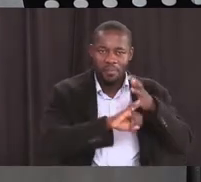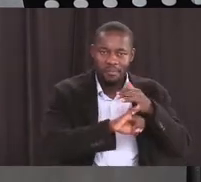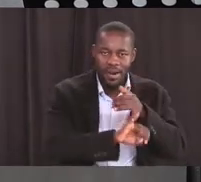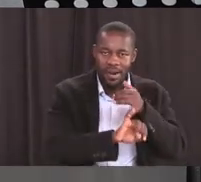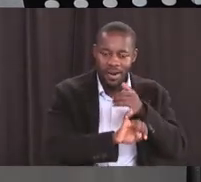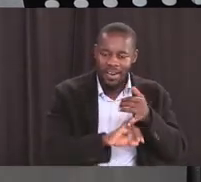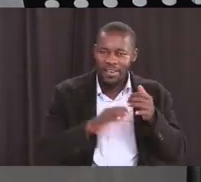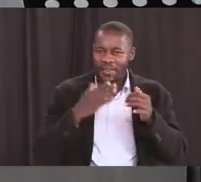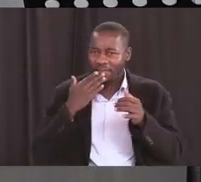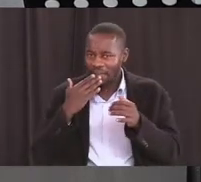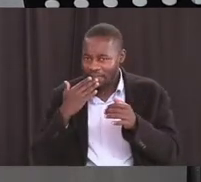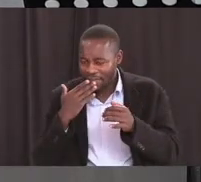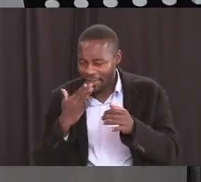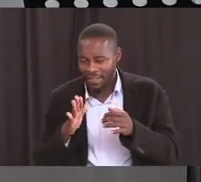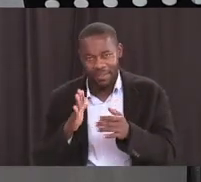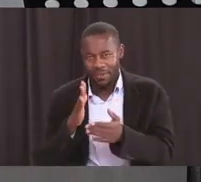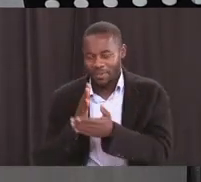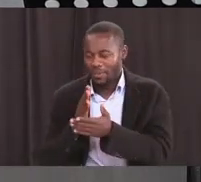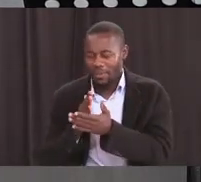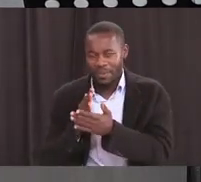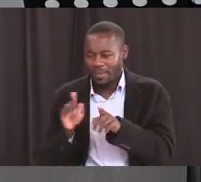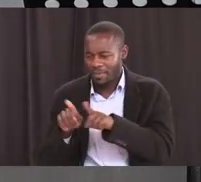had a positive pregnancy test.